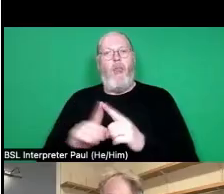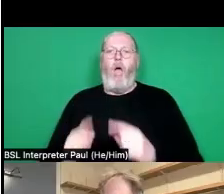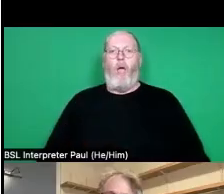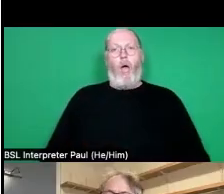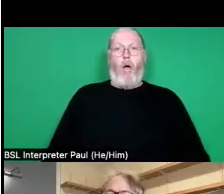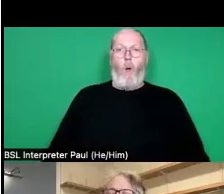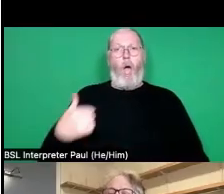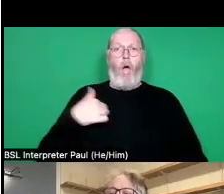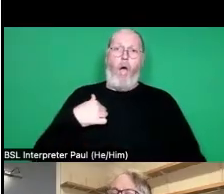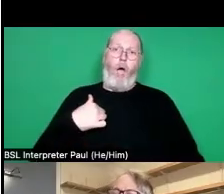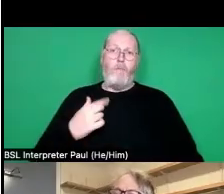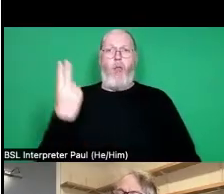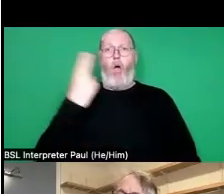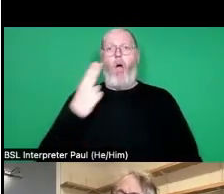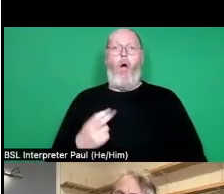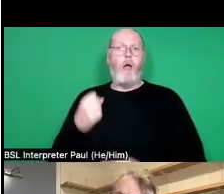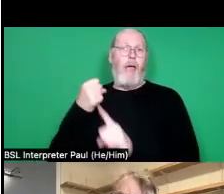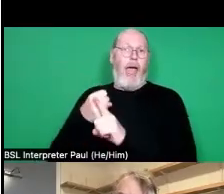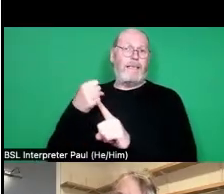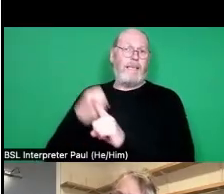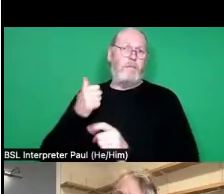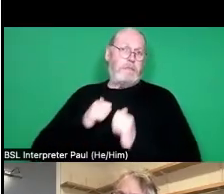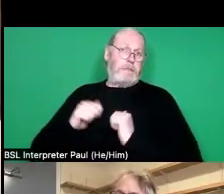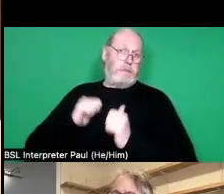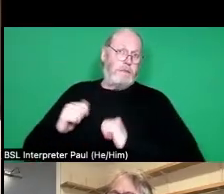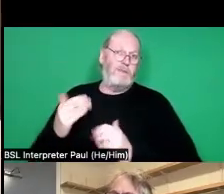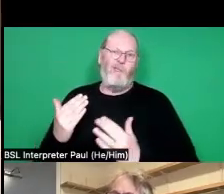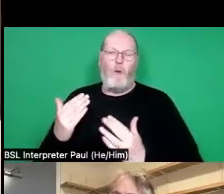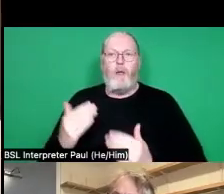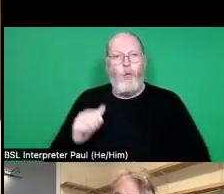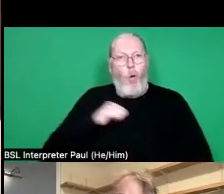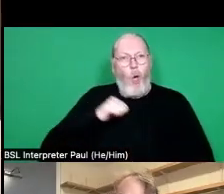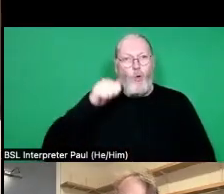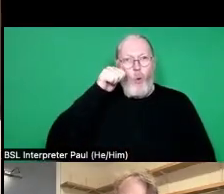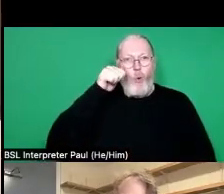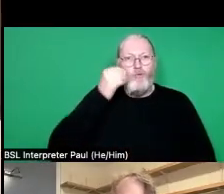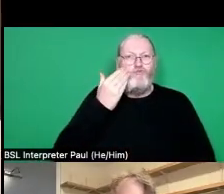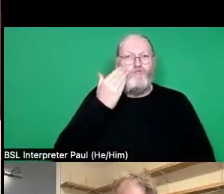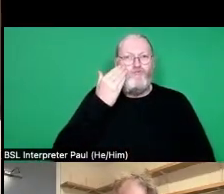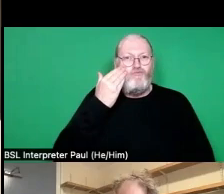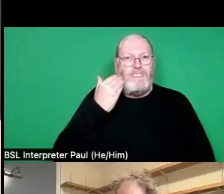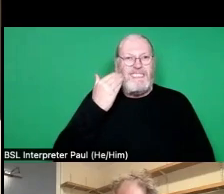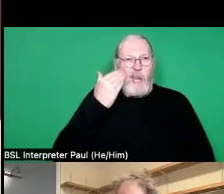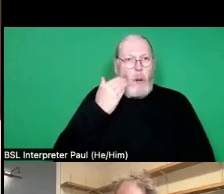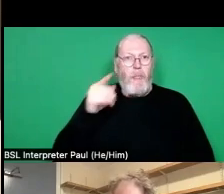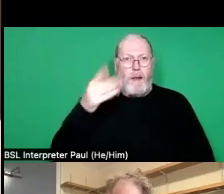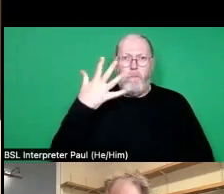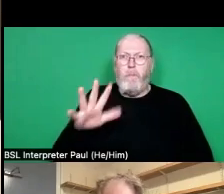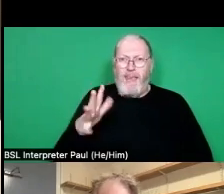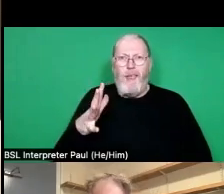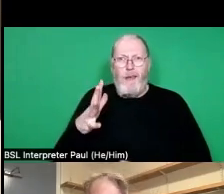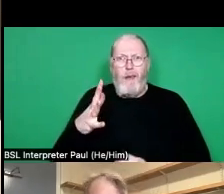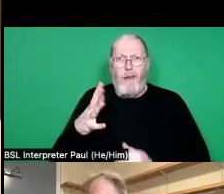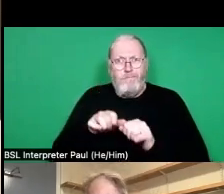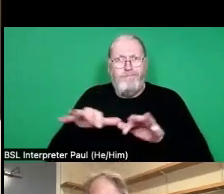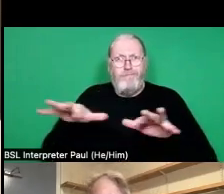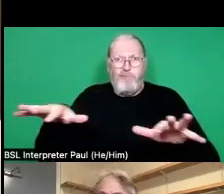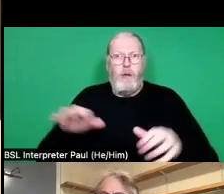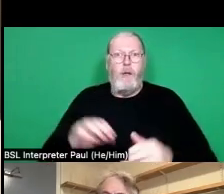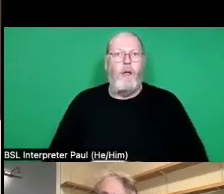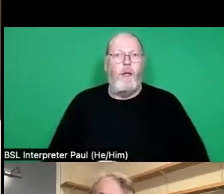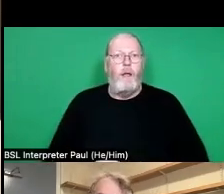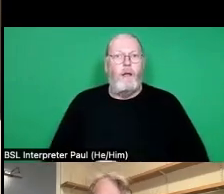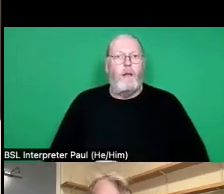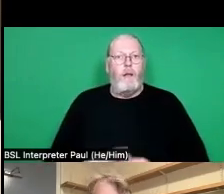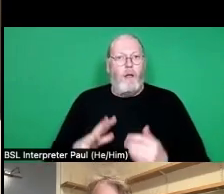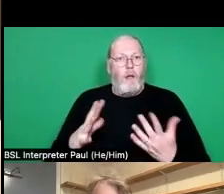obviously that's become extremely common and popular in recent years. But John Roberts is also interested in